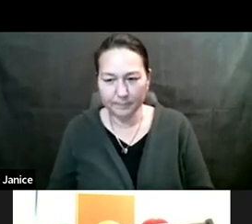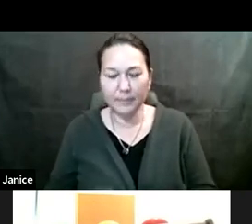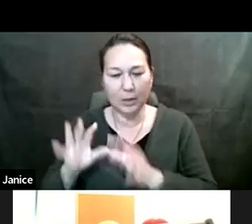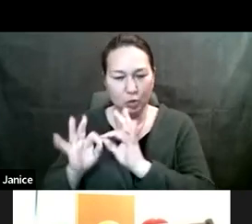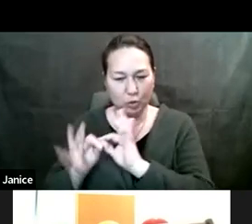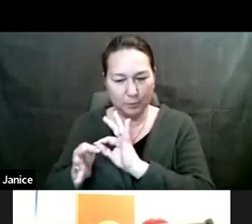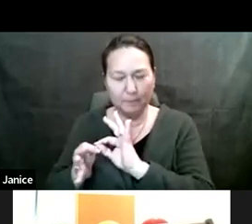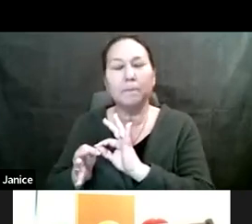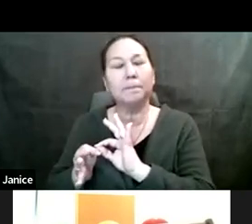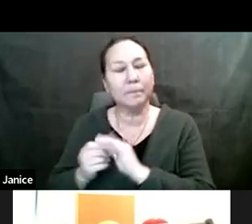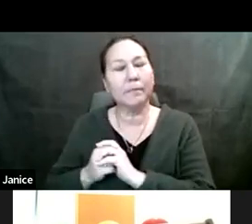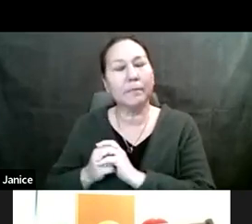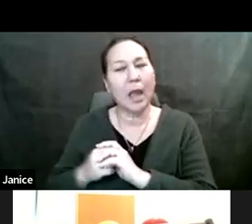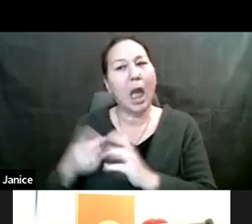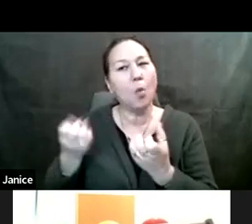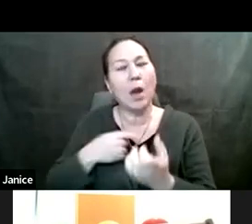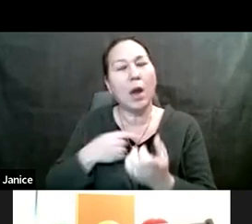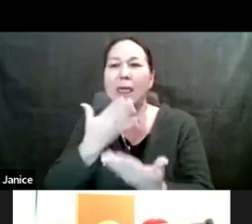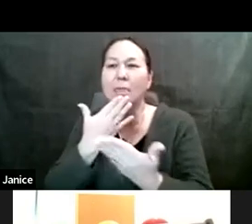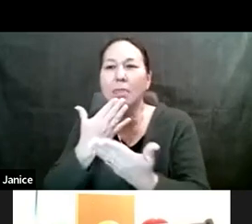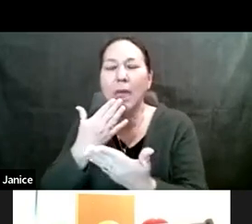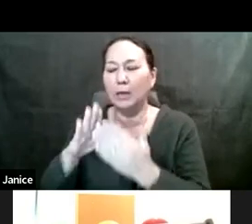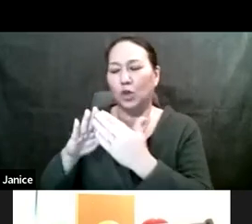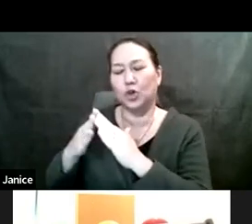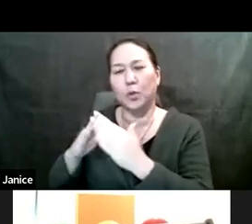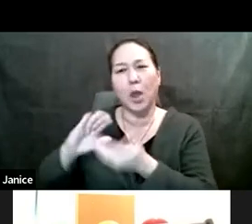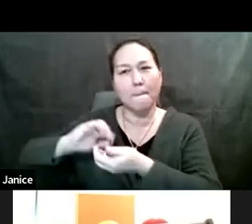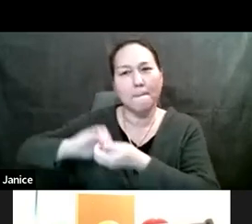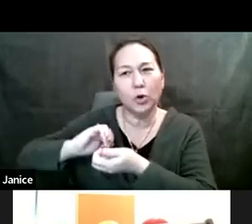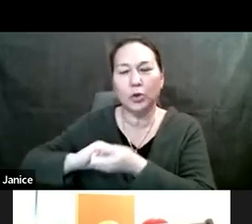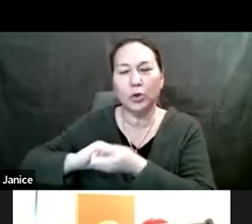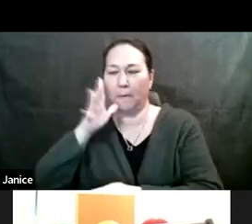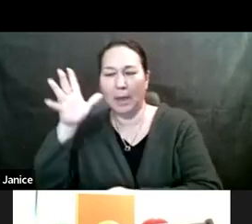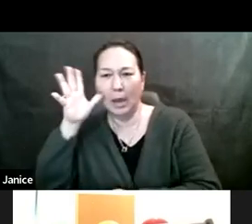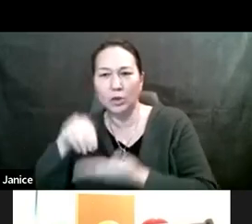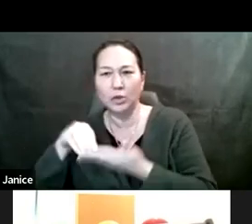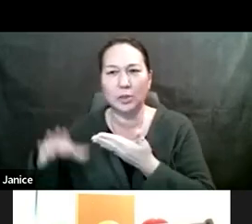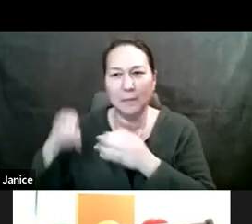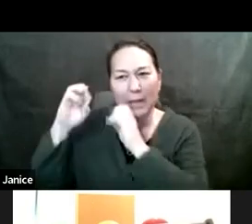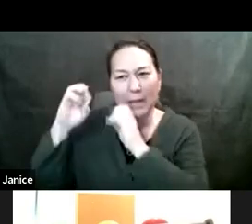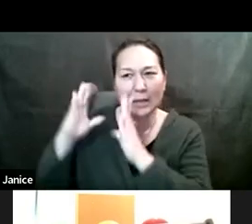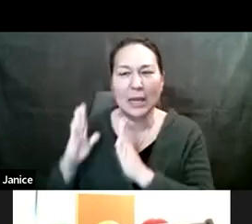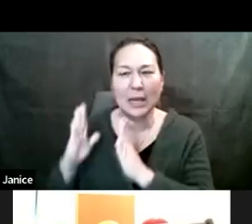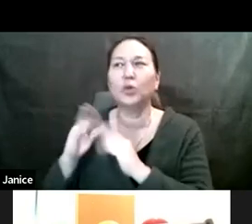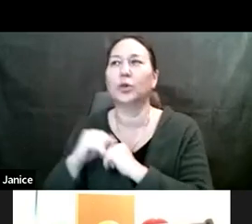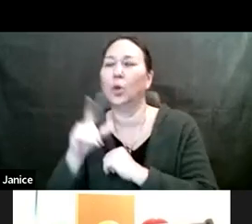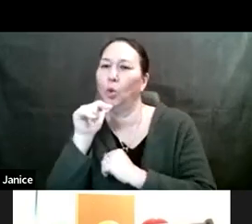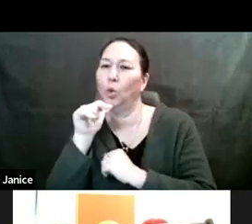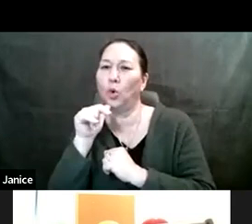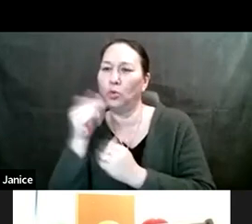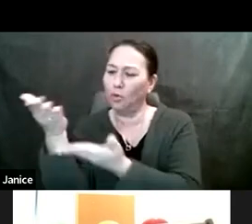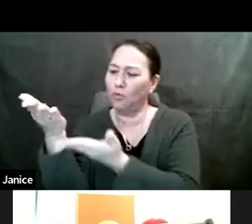but I also want to thank the Community Partners the parents the students Educators who have brought their